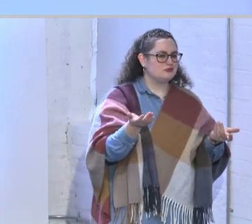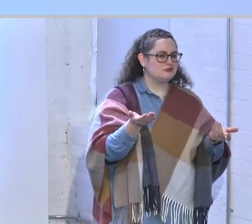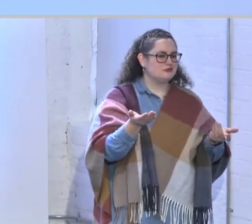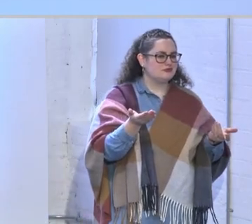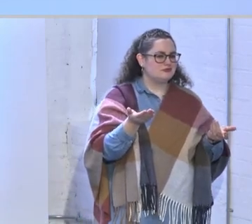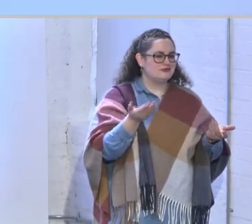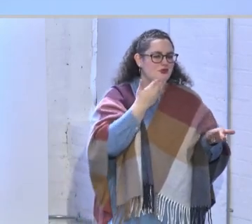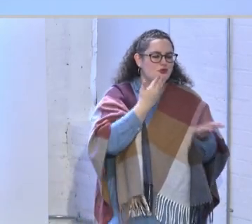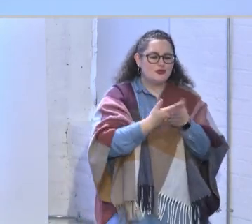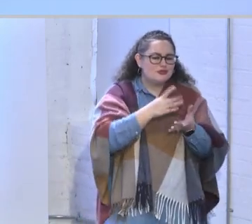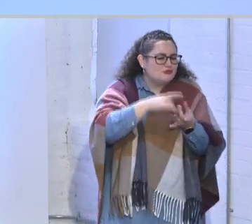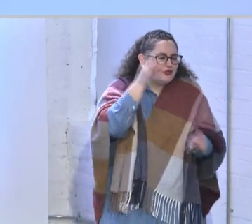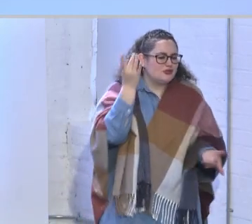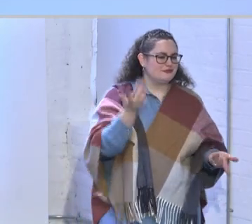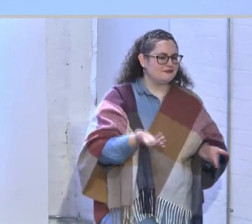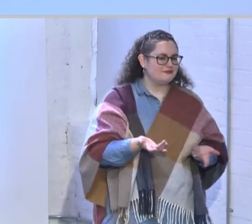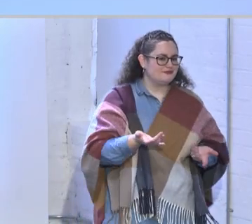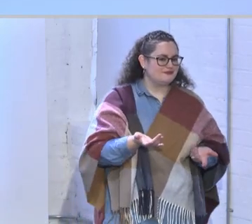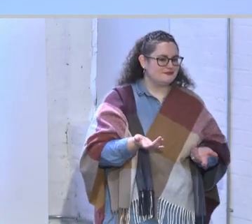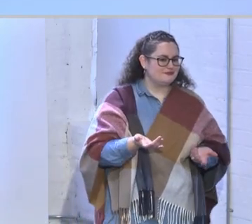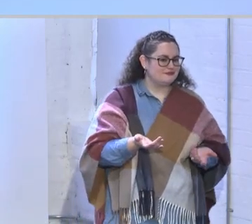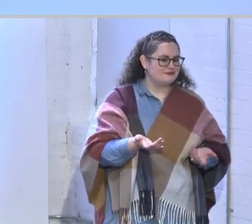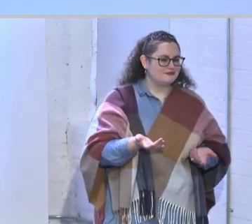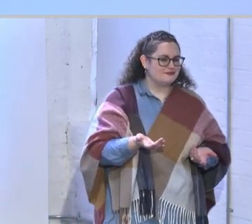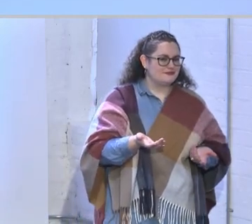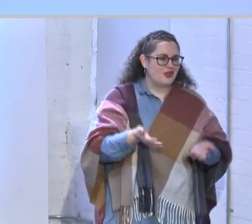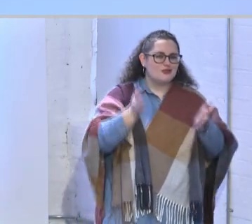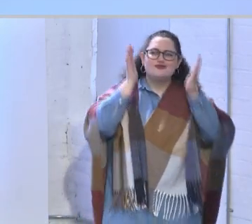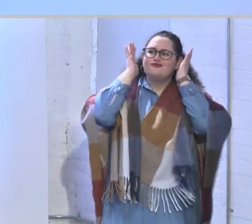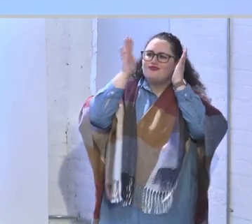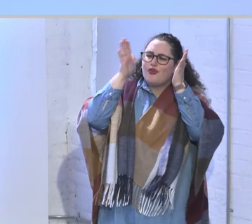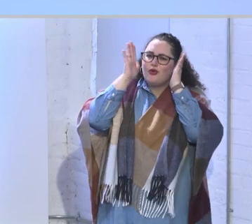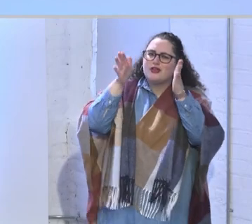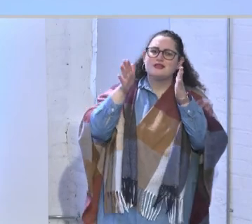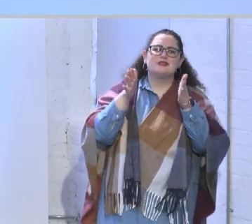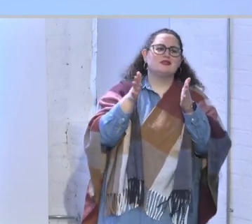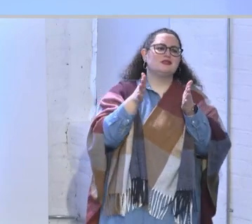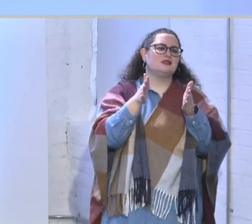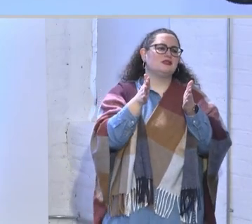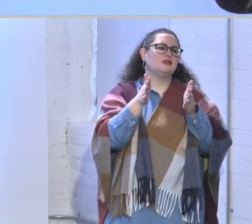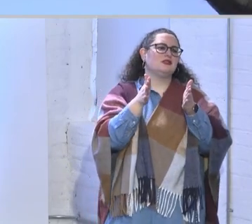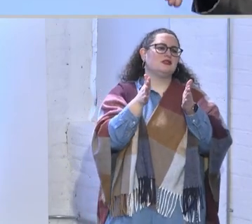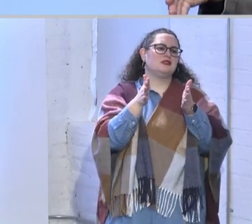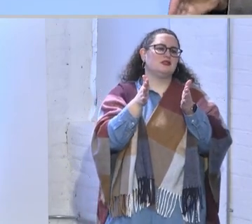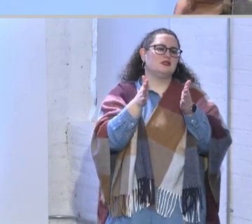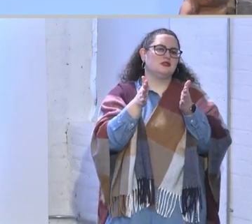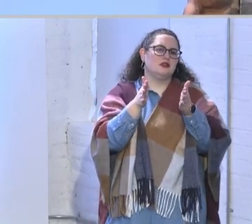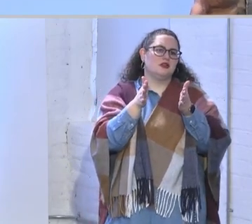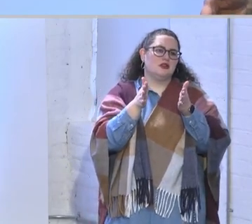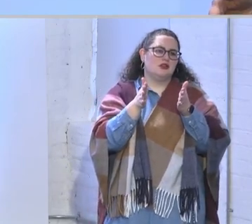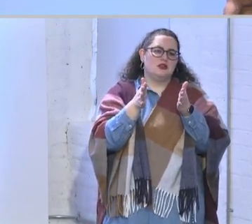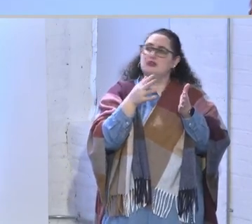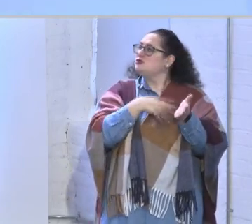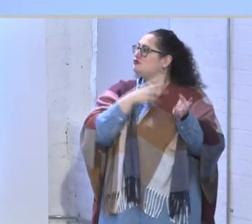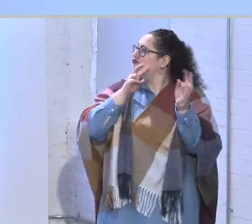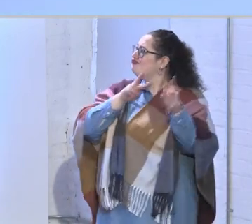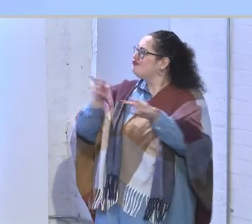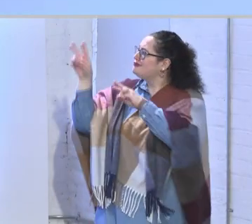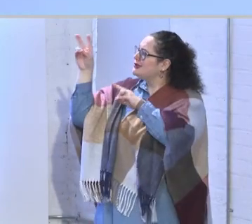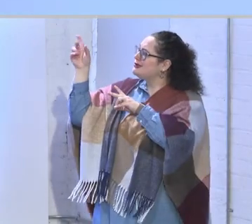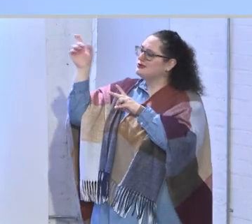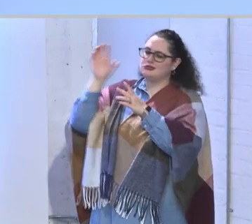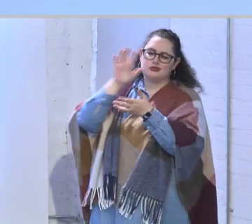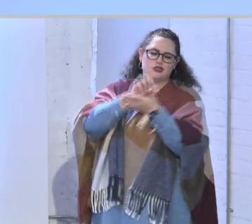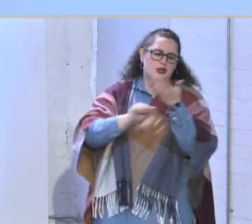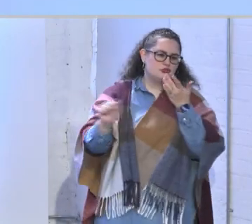having said that, let's focus our attention and start to bring it about back to Deuteronomy chapter 6 with that as